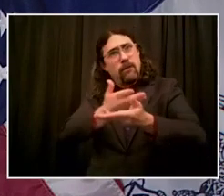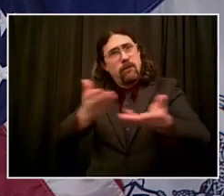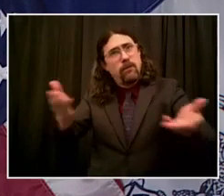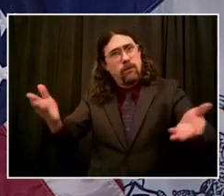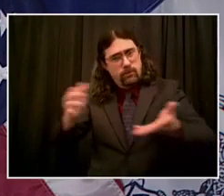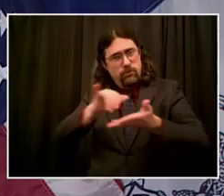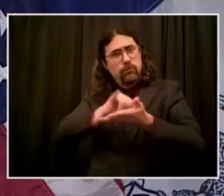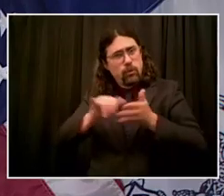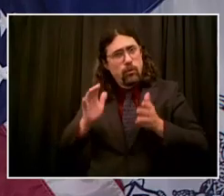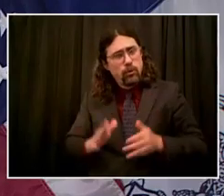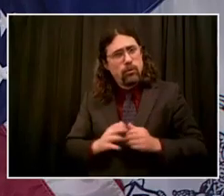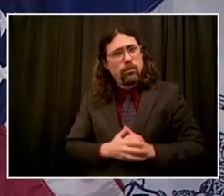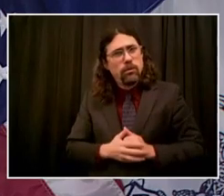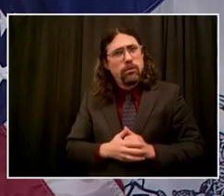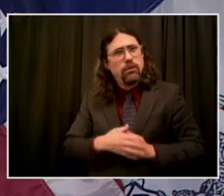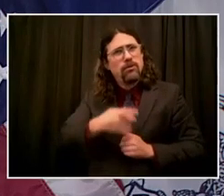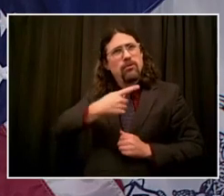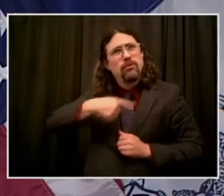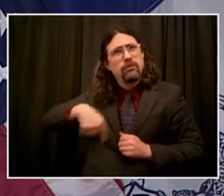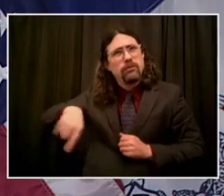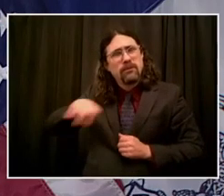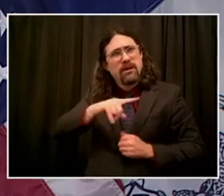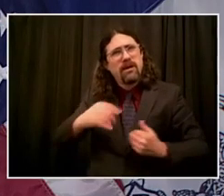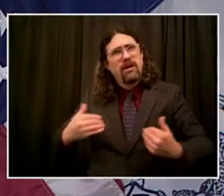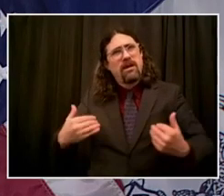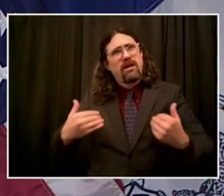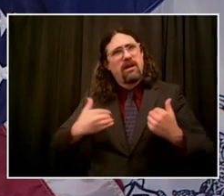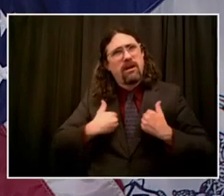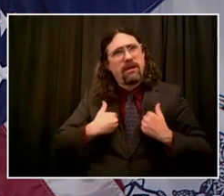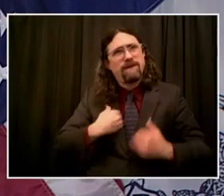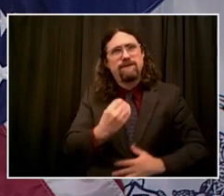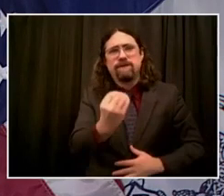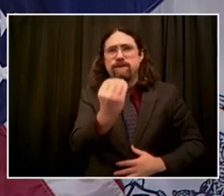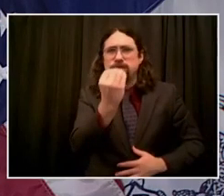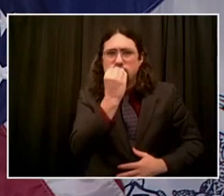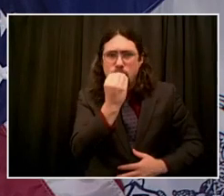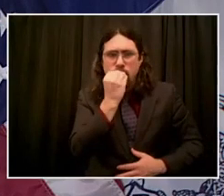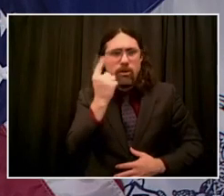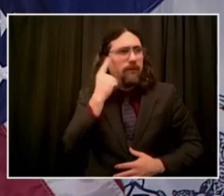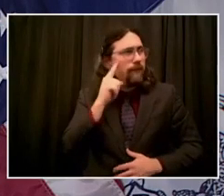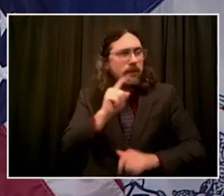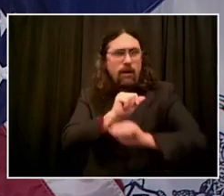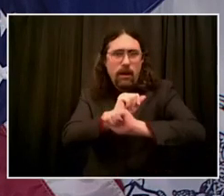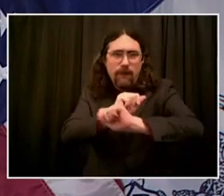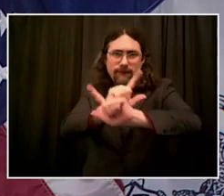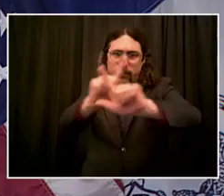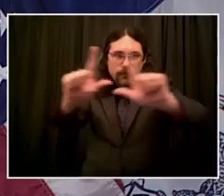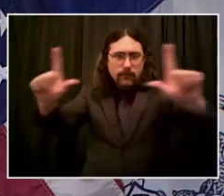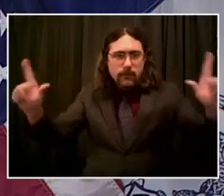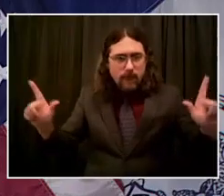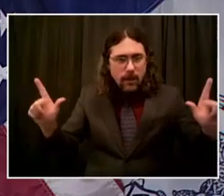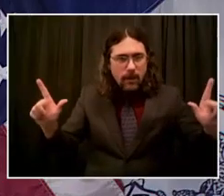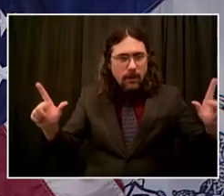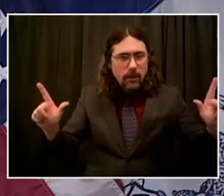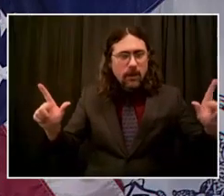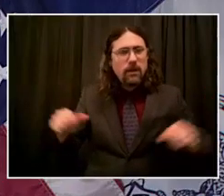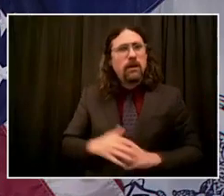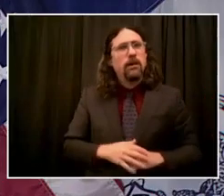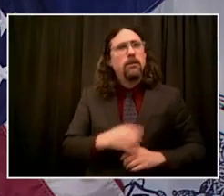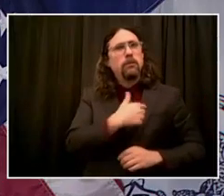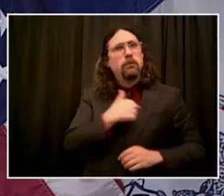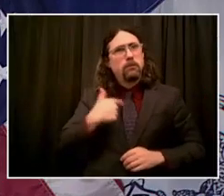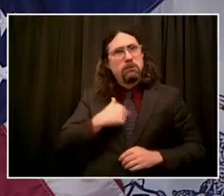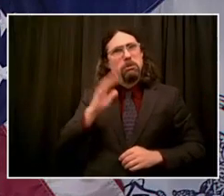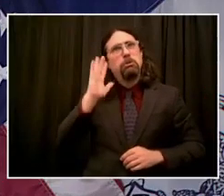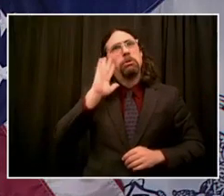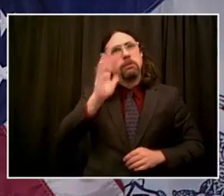making sure that people are safe, making sure they have the basics. But we know as we prepare